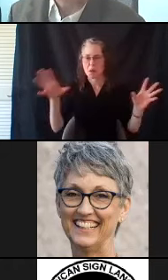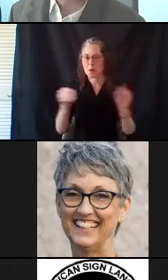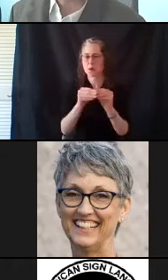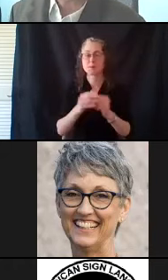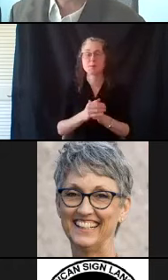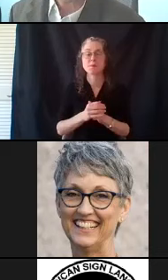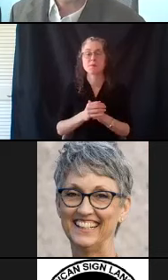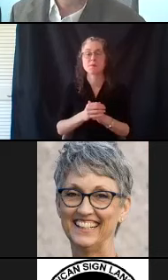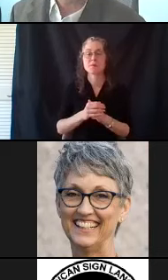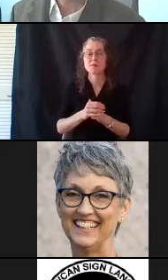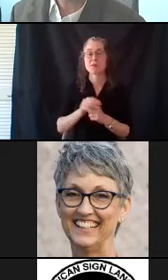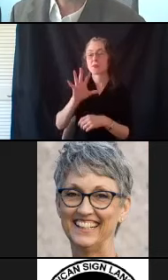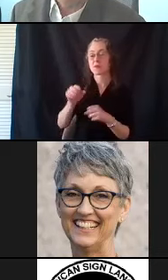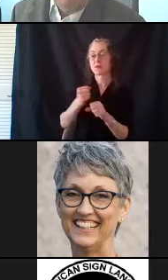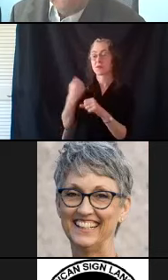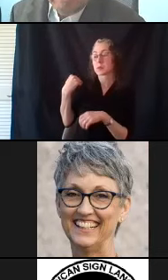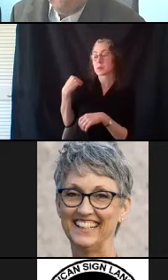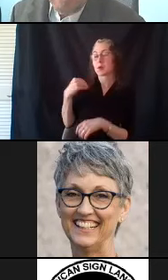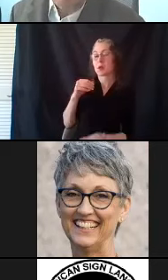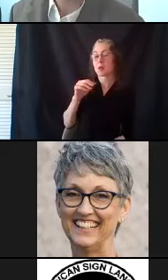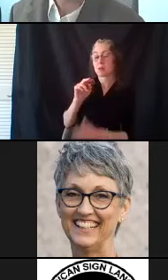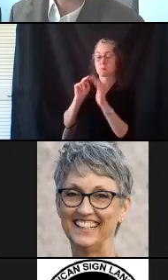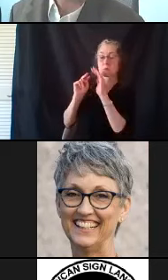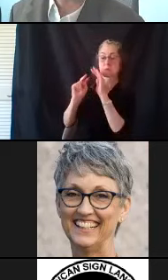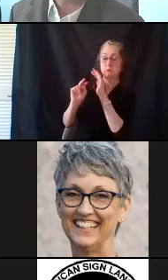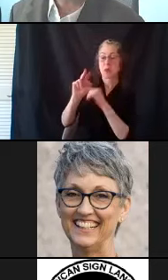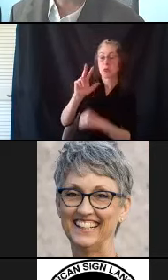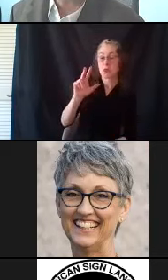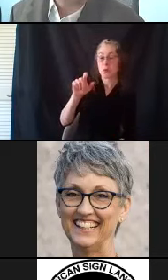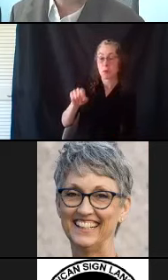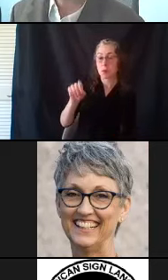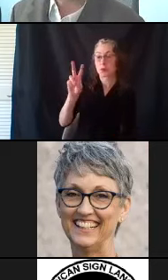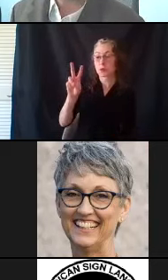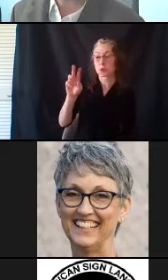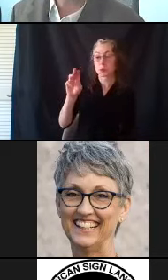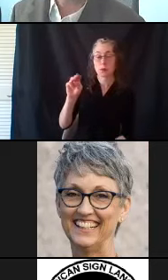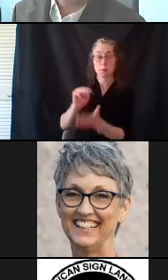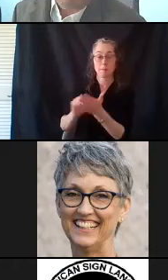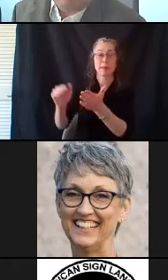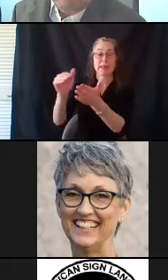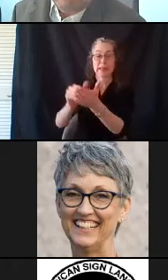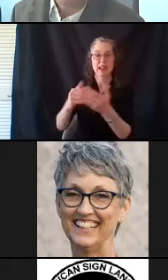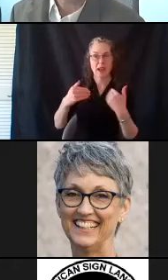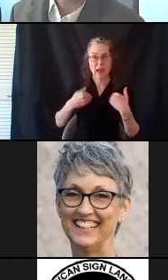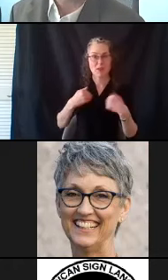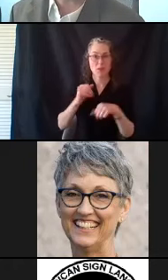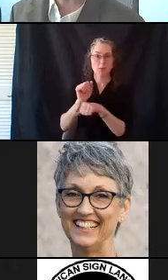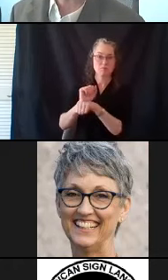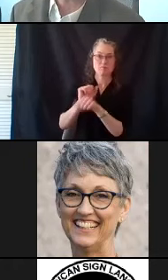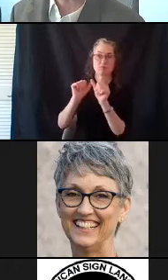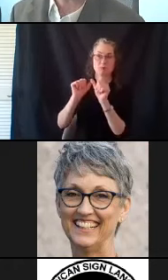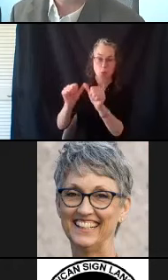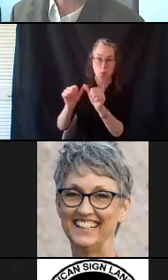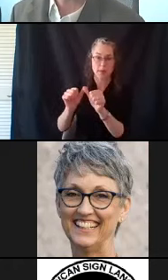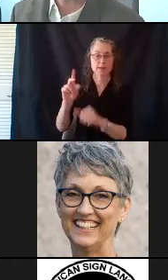were that 3.2 million Texans have a permanent disability, or